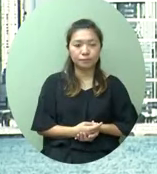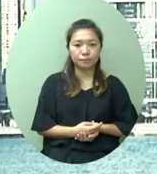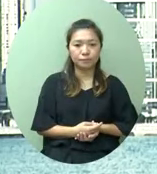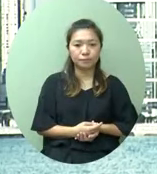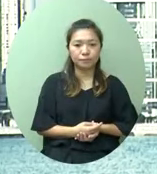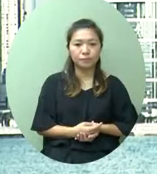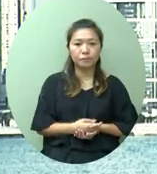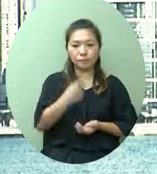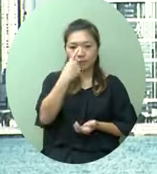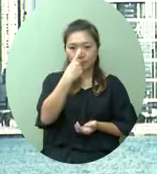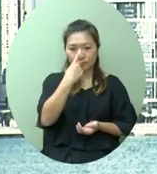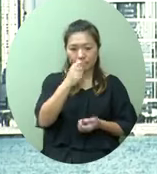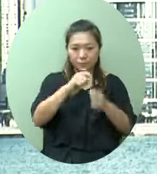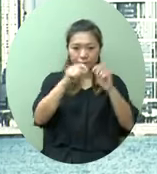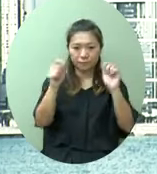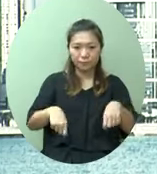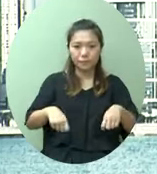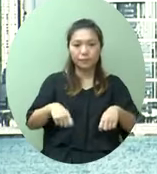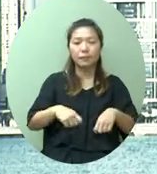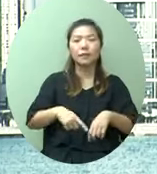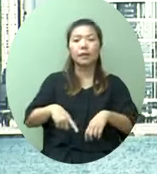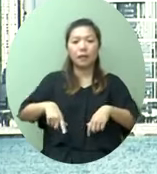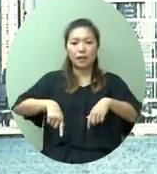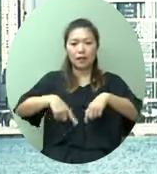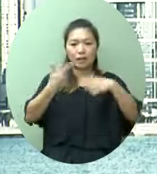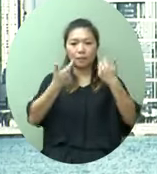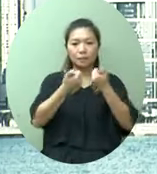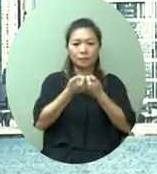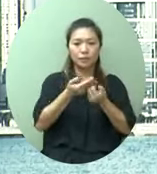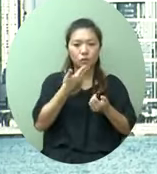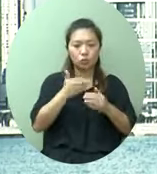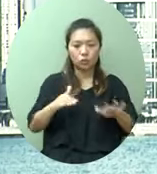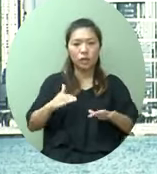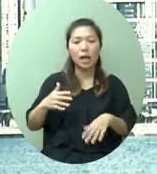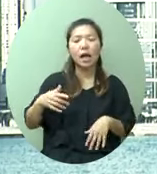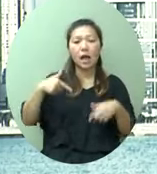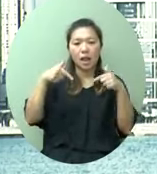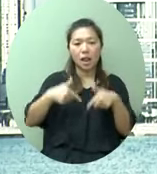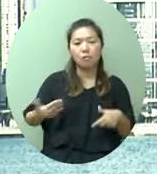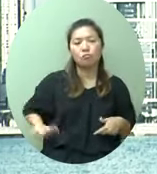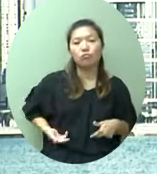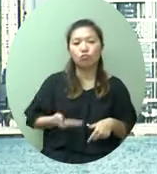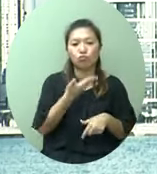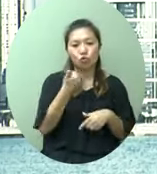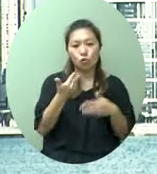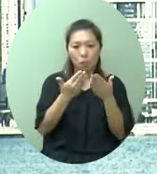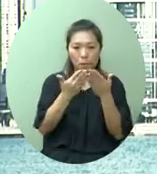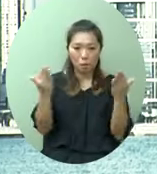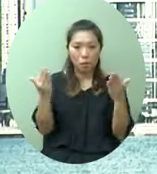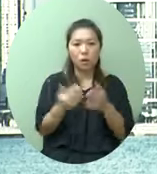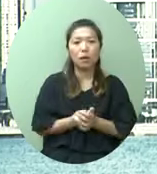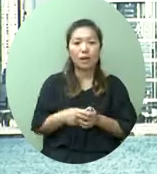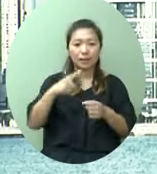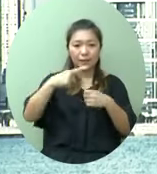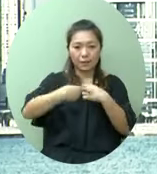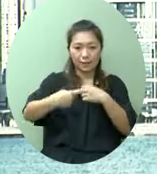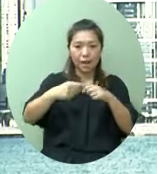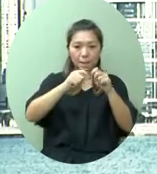Hello, Mrs. Lam. This is from the South China Morning Post. The first question, the Danish artist behind the Pillar of